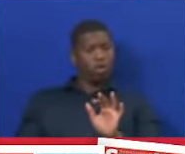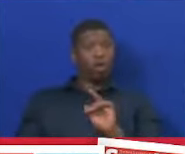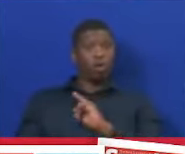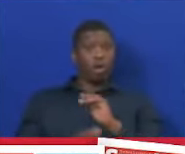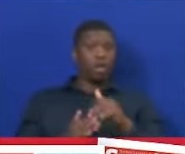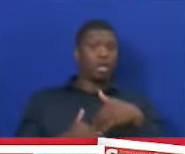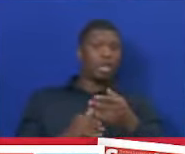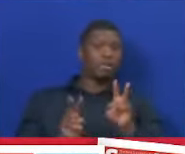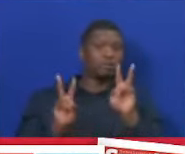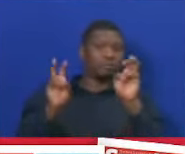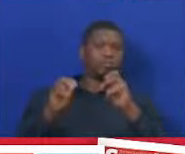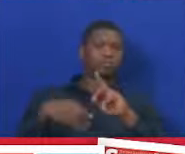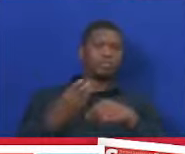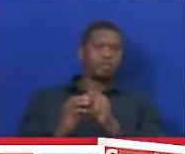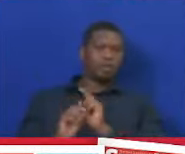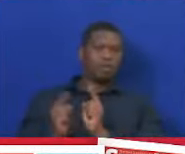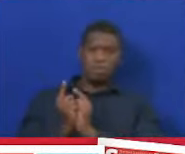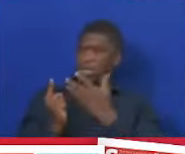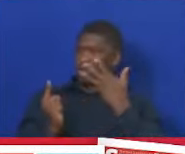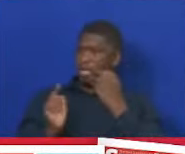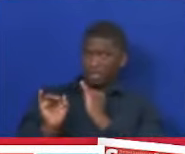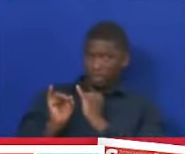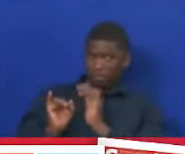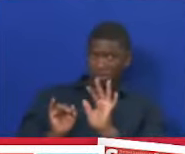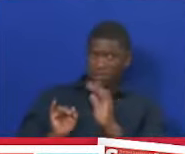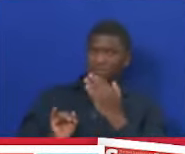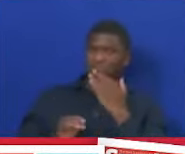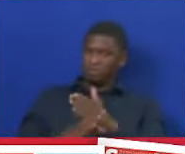Matlala, please inform the